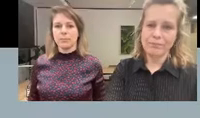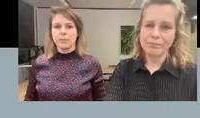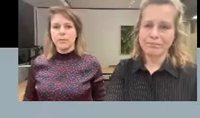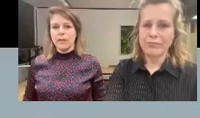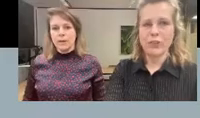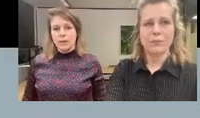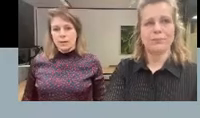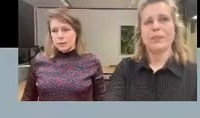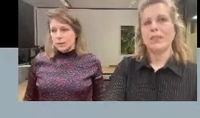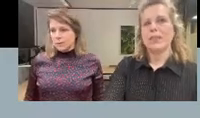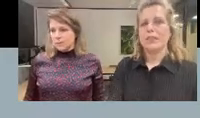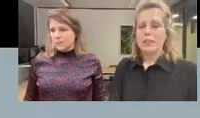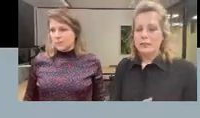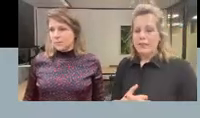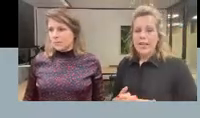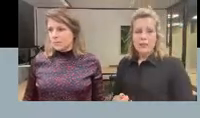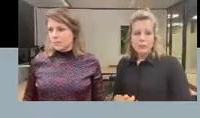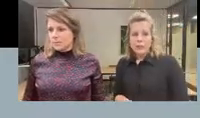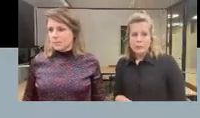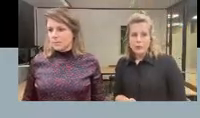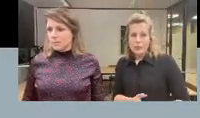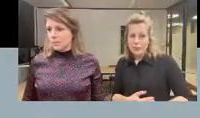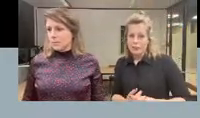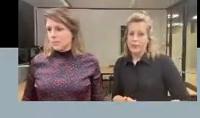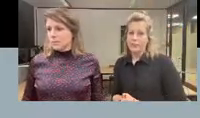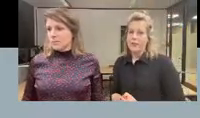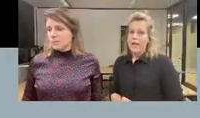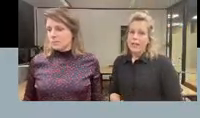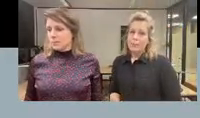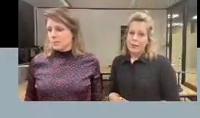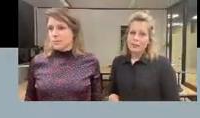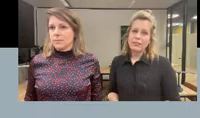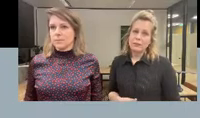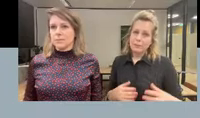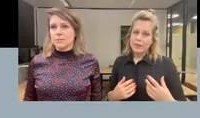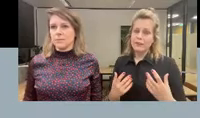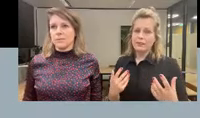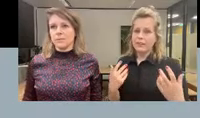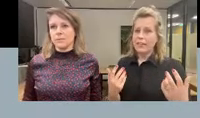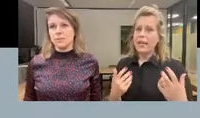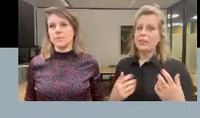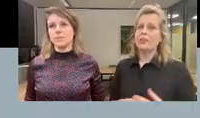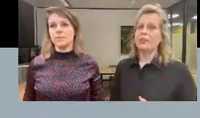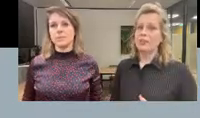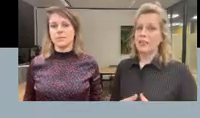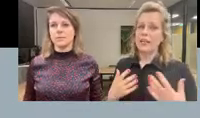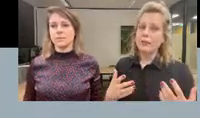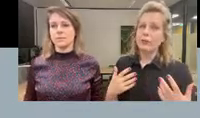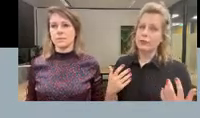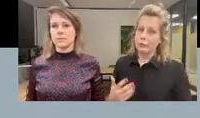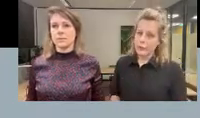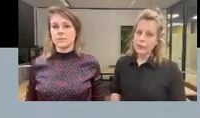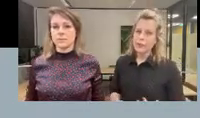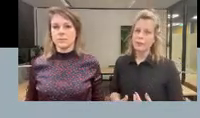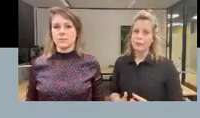Yeah. So let's take a look at the procedure. And the presence of a PTSD diagnosis and the level